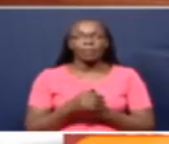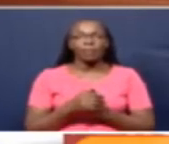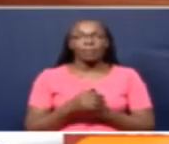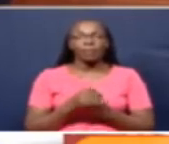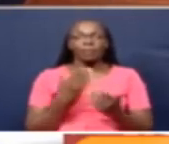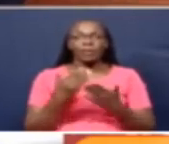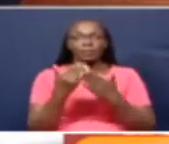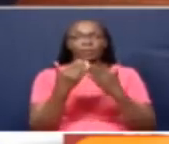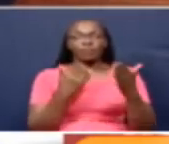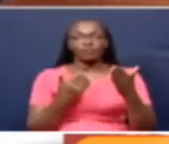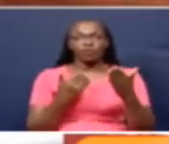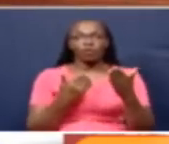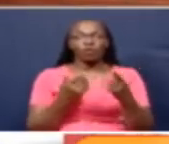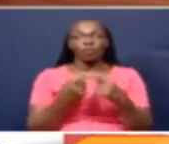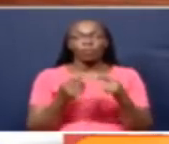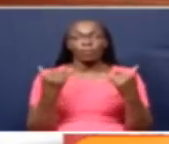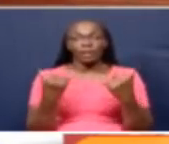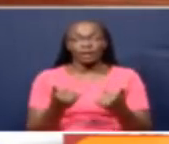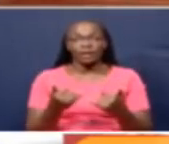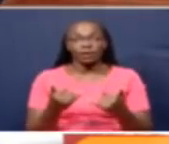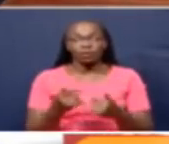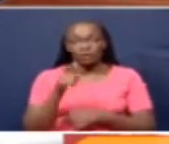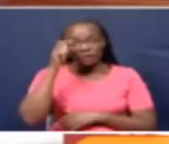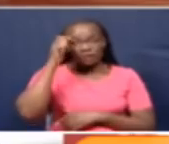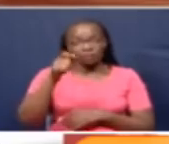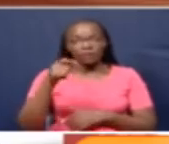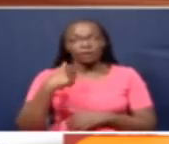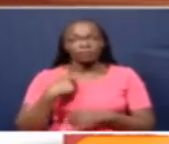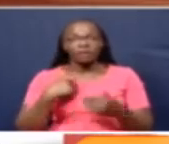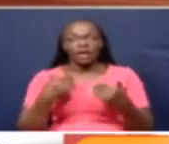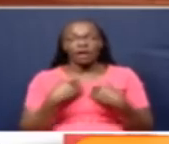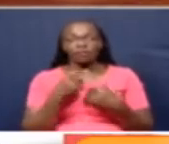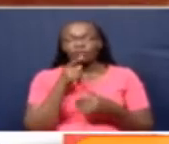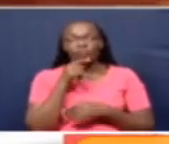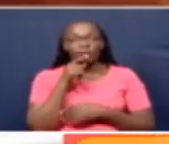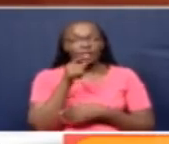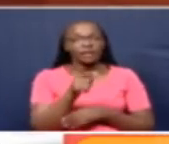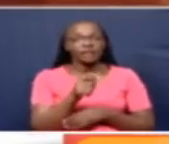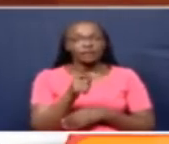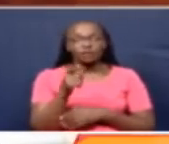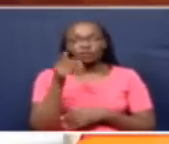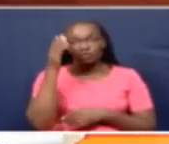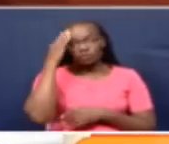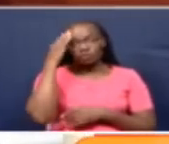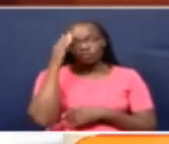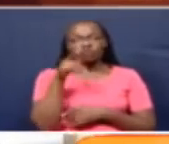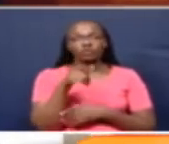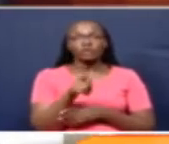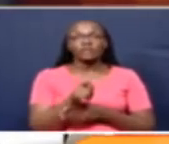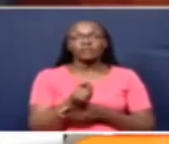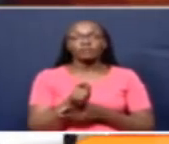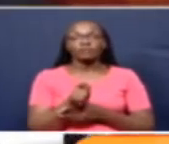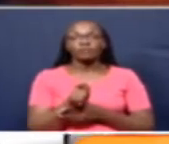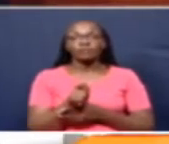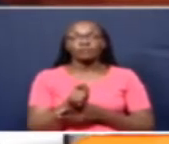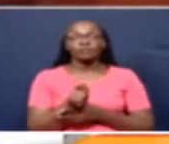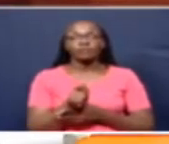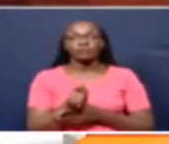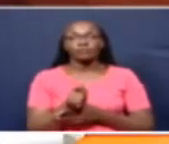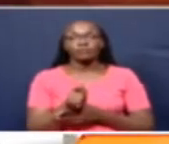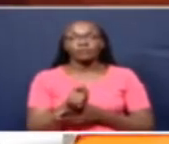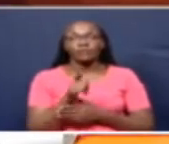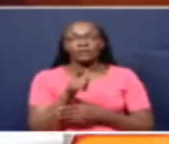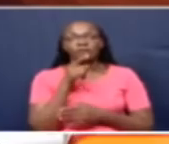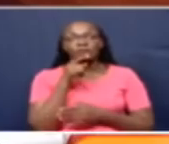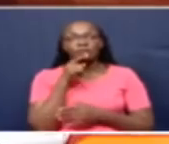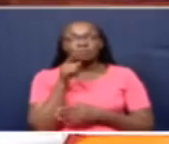before. But now, the respect that I have for this man, you know, he's proven he's the kind of a guy